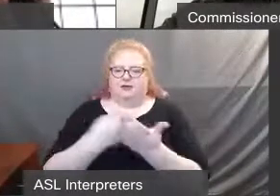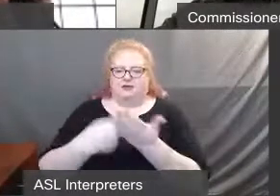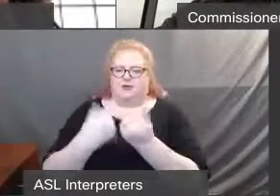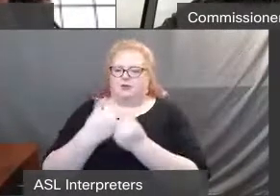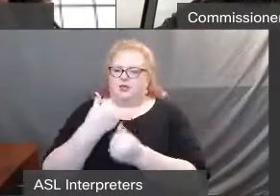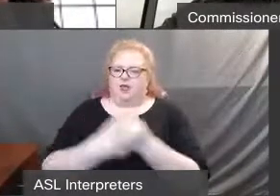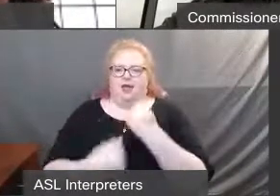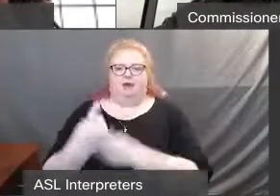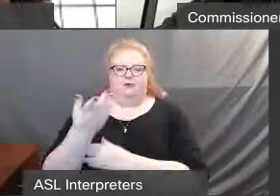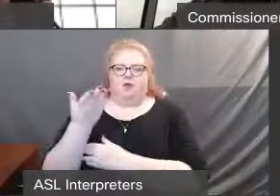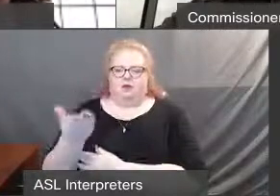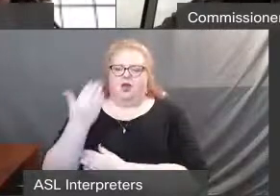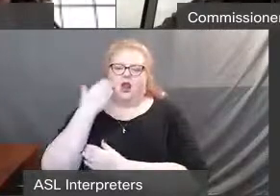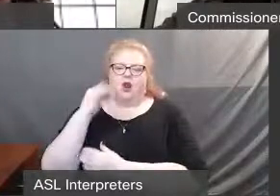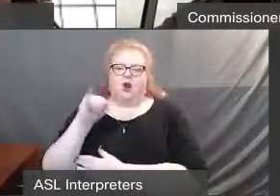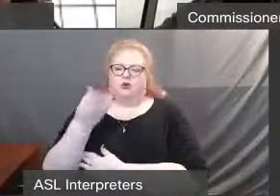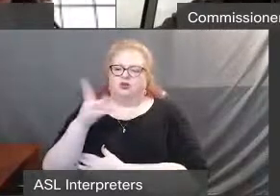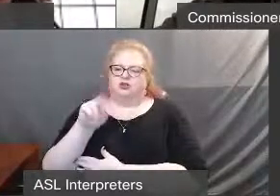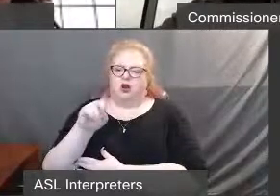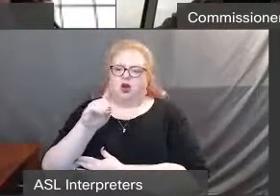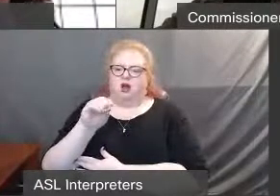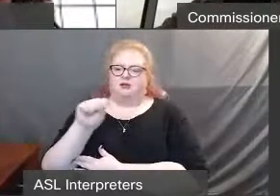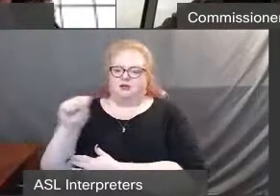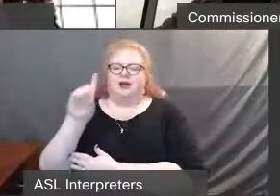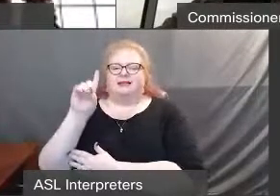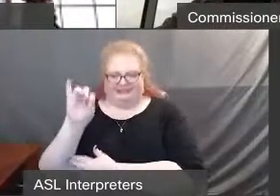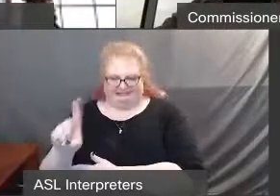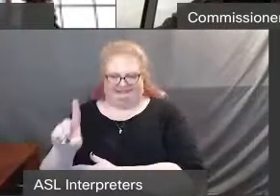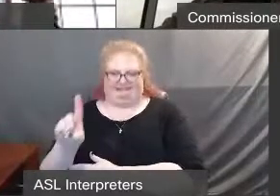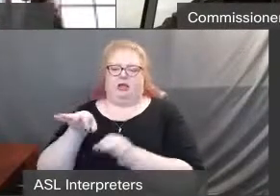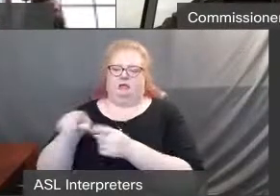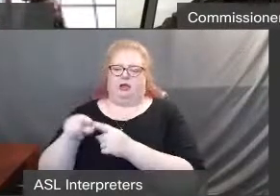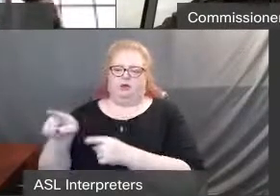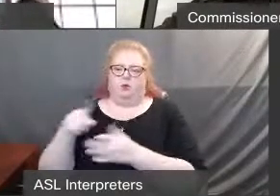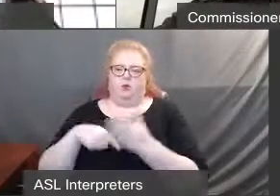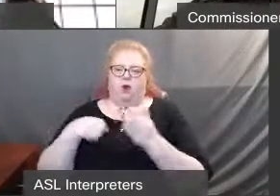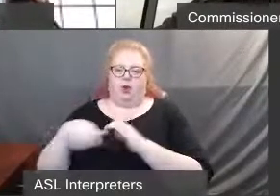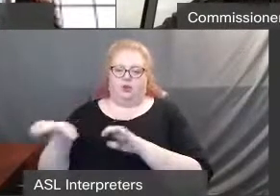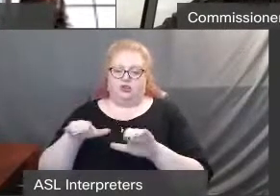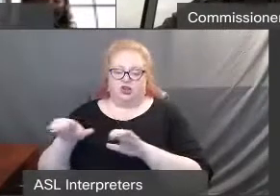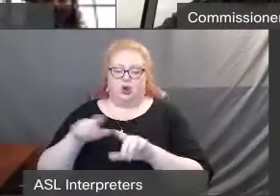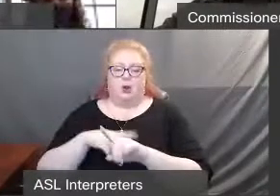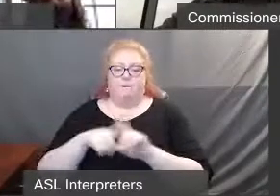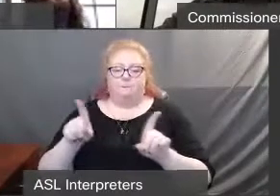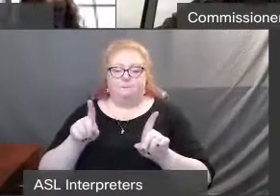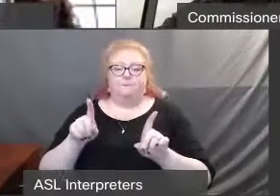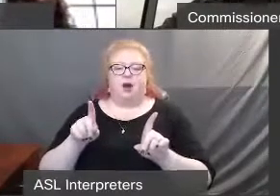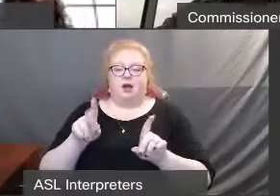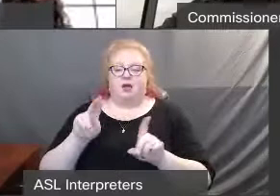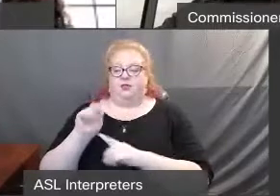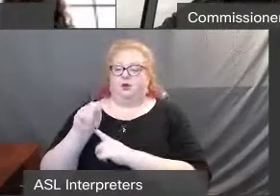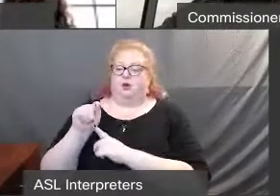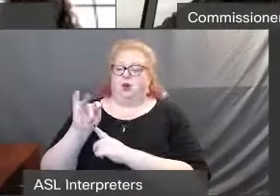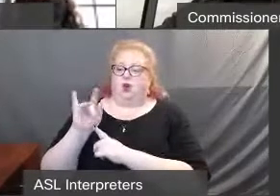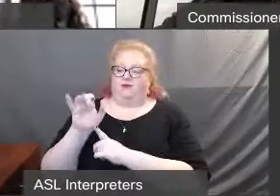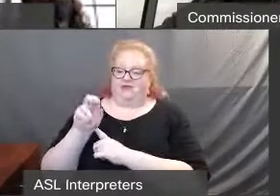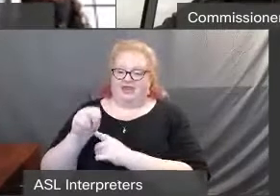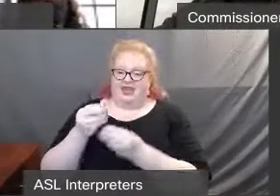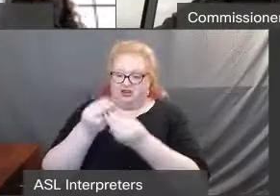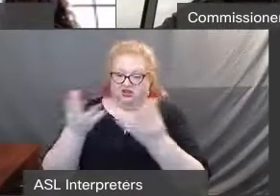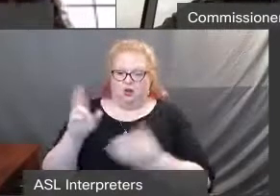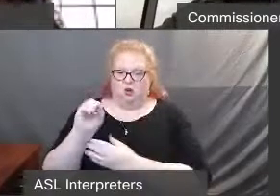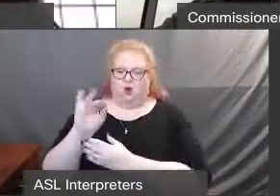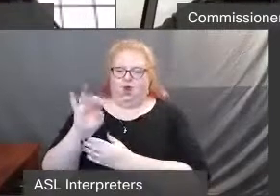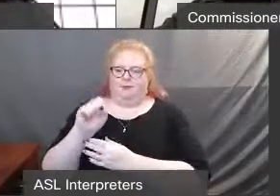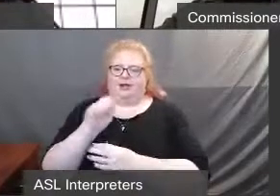day, John Doss did tell Mr. Reynolds what I was doing. Now, as far as getting the notification out, Robbie will be able to better